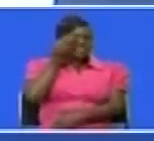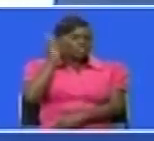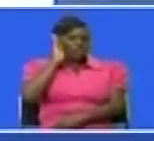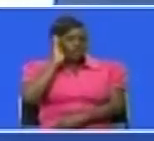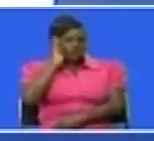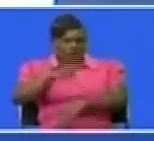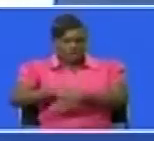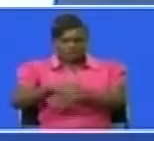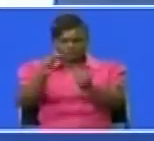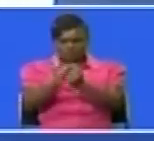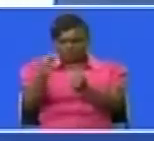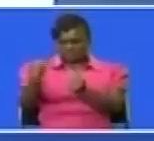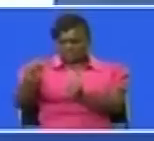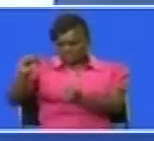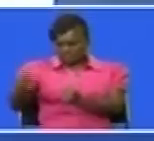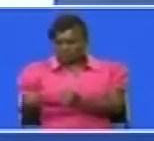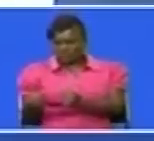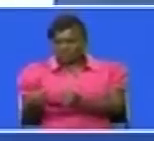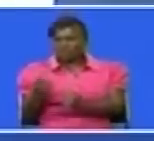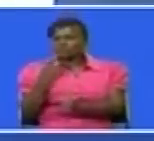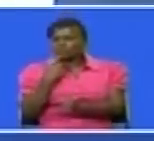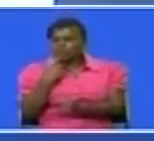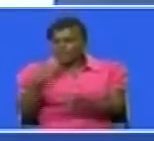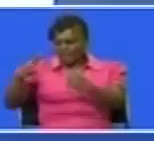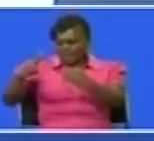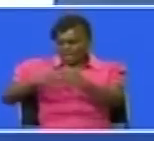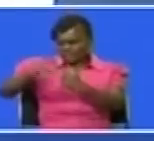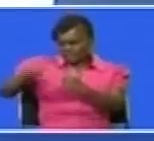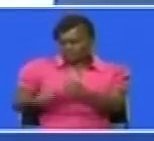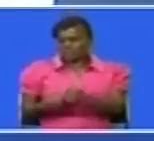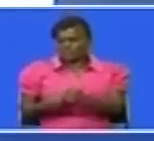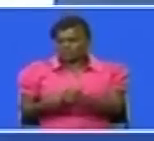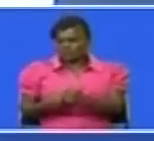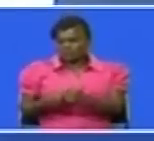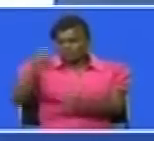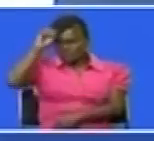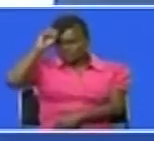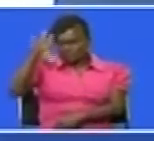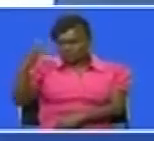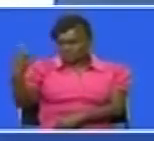shillings, 15,600 per person, Turkana got 9,300 per person, and Kiambu got